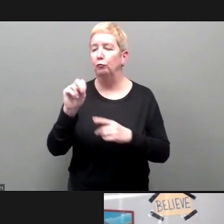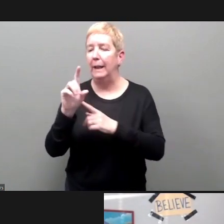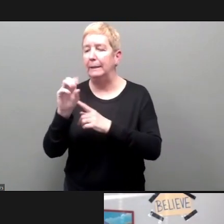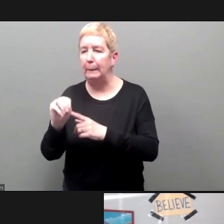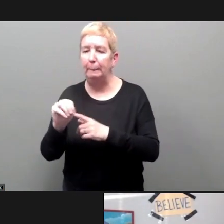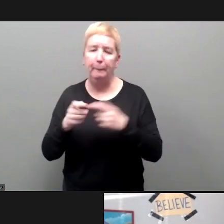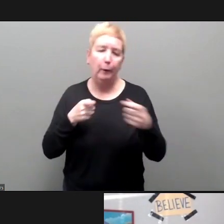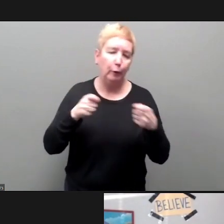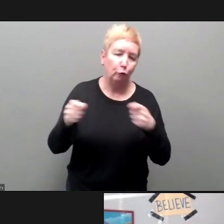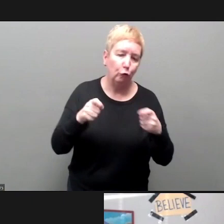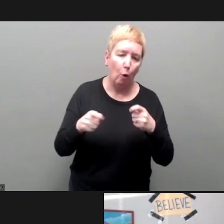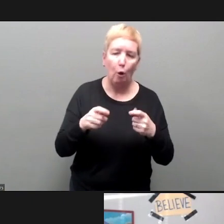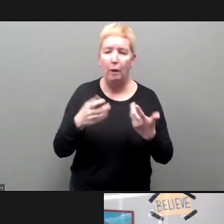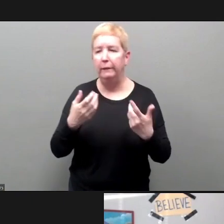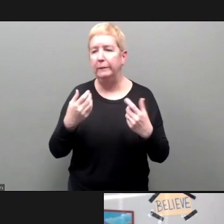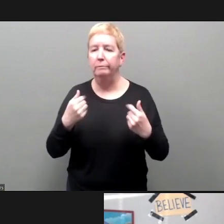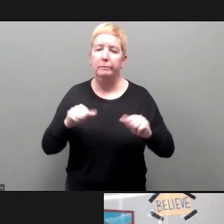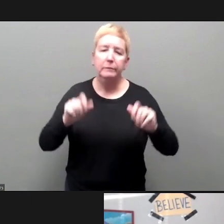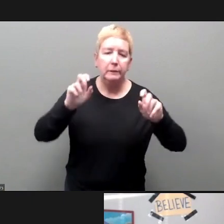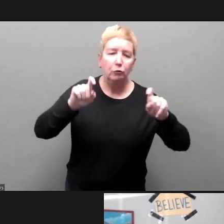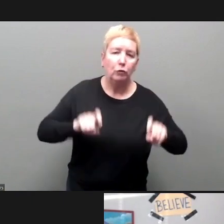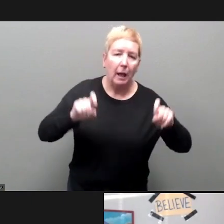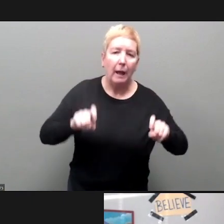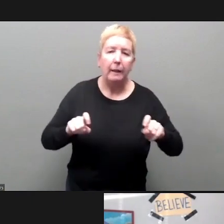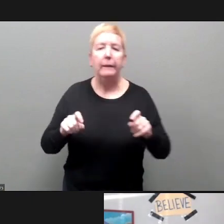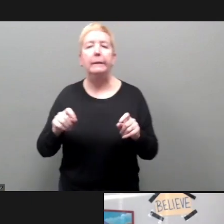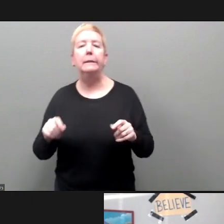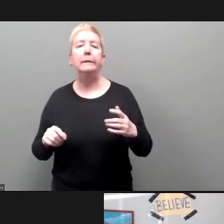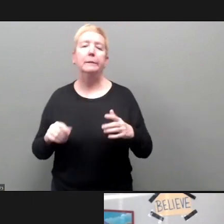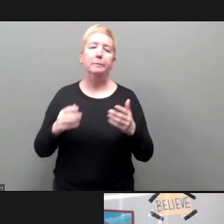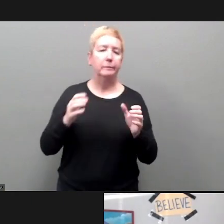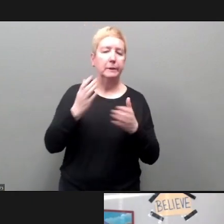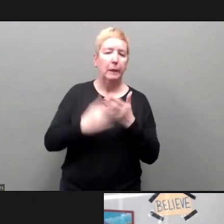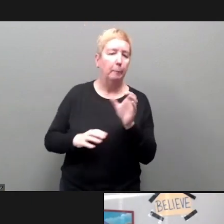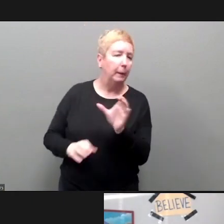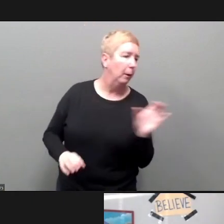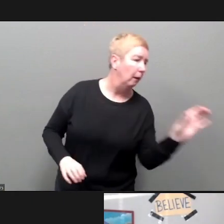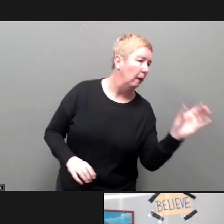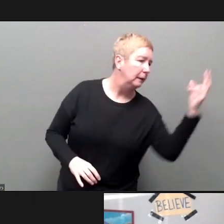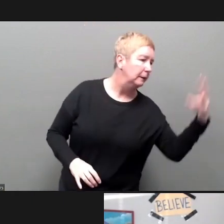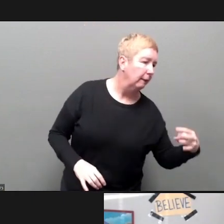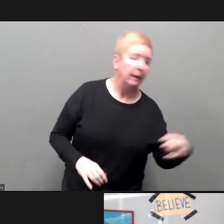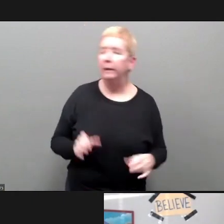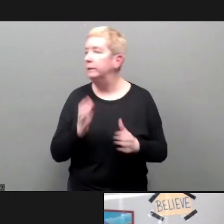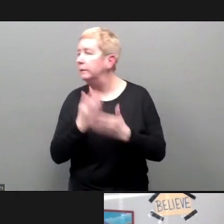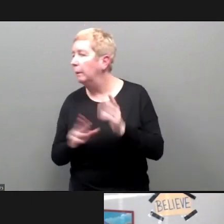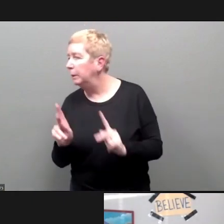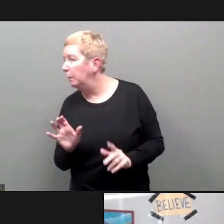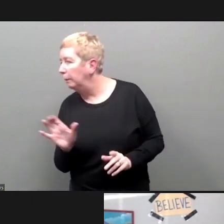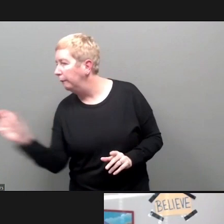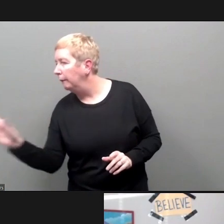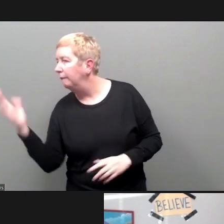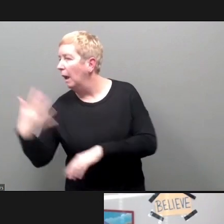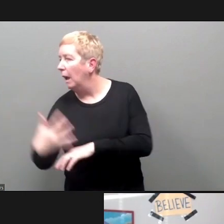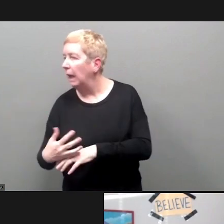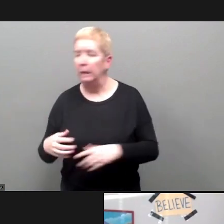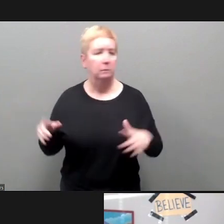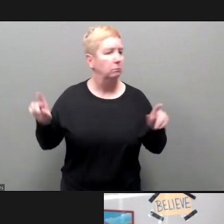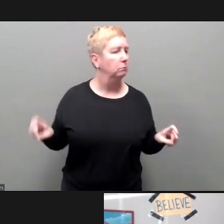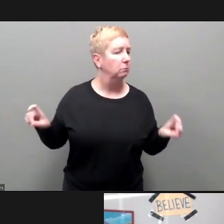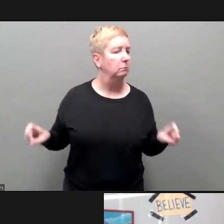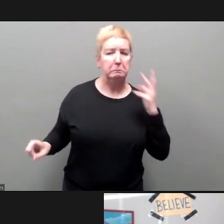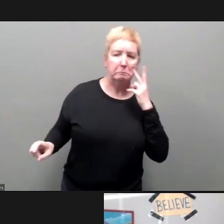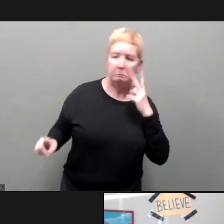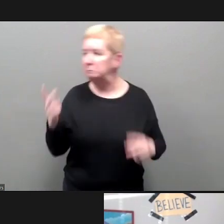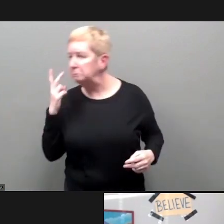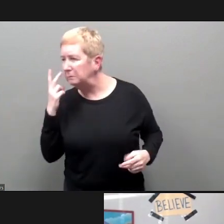people isolate for 7 days with COVID and half for 5 days, it just hasn't been done. A lot of the evidence